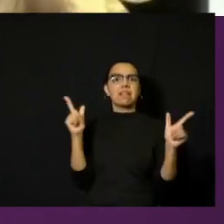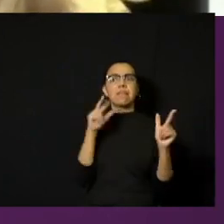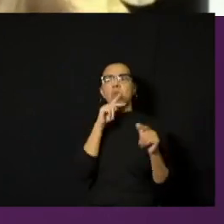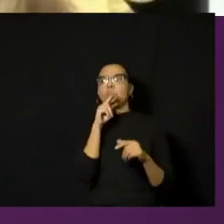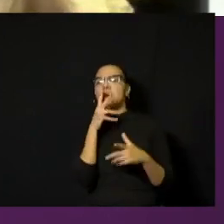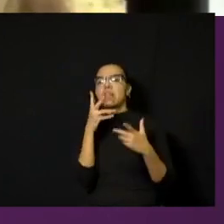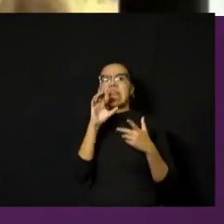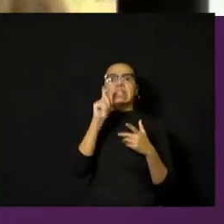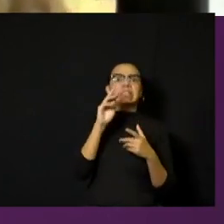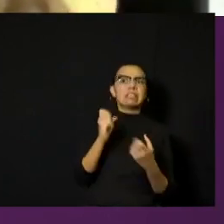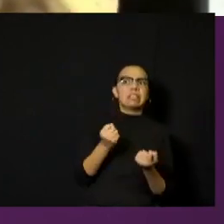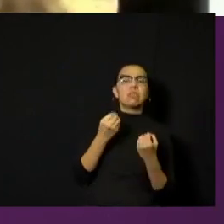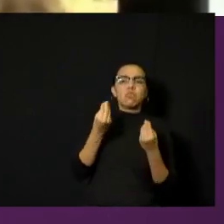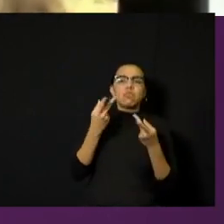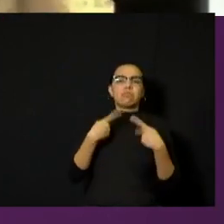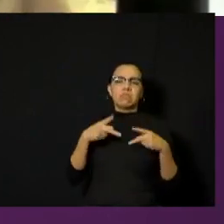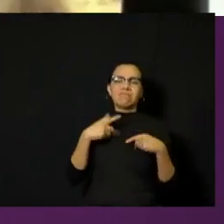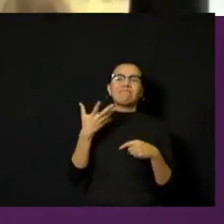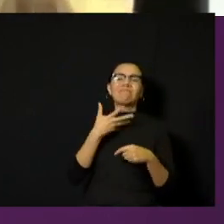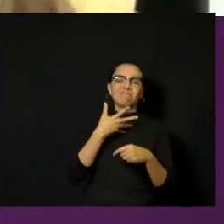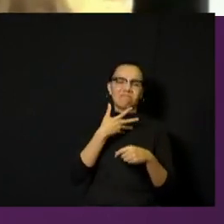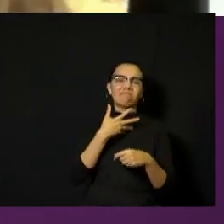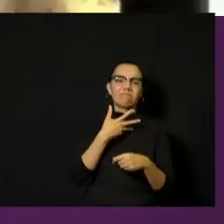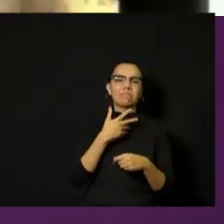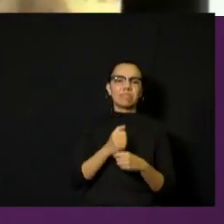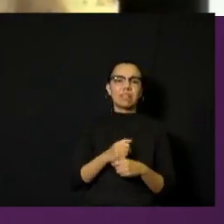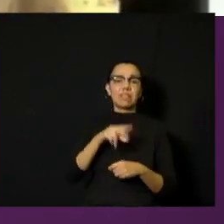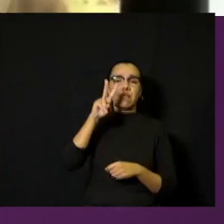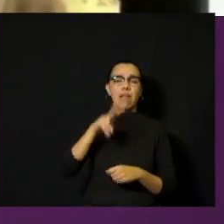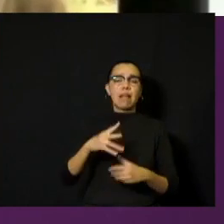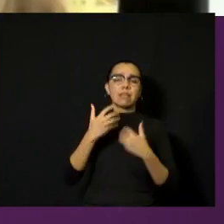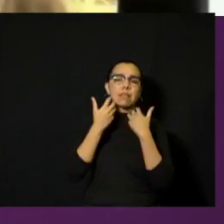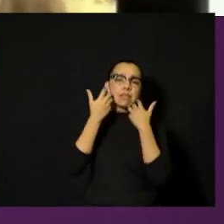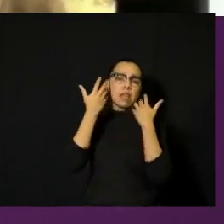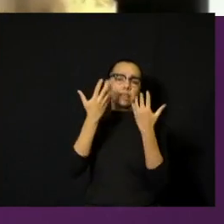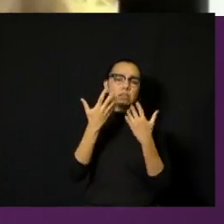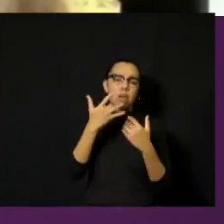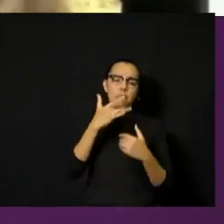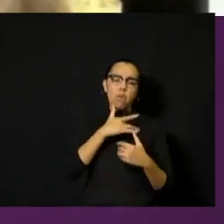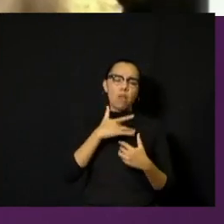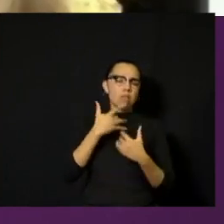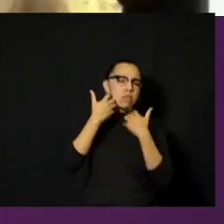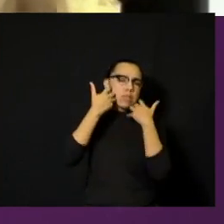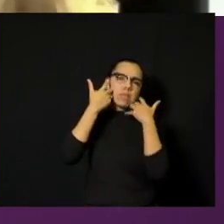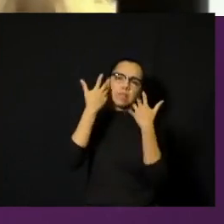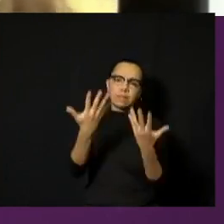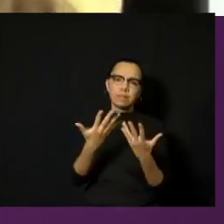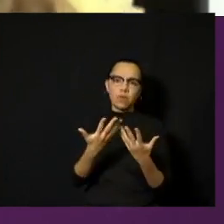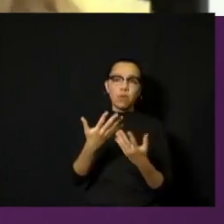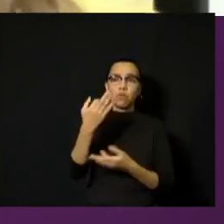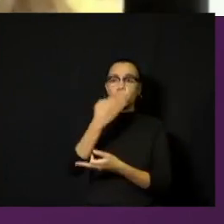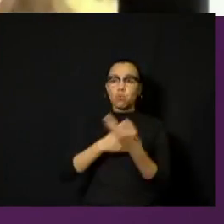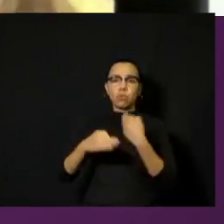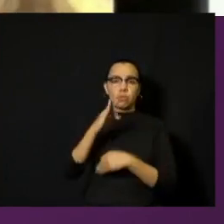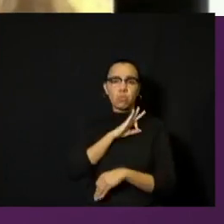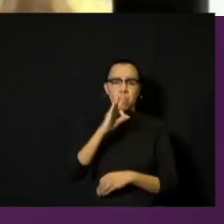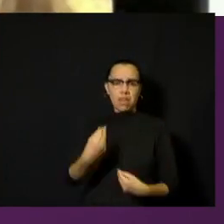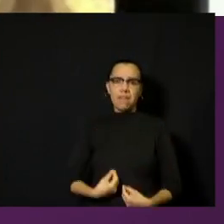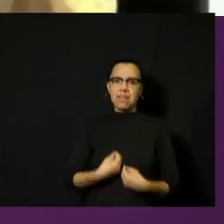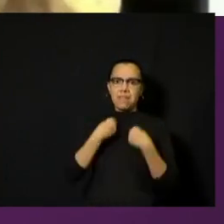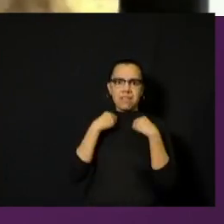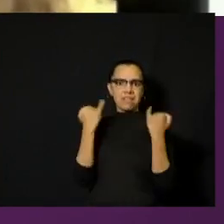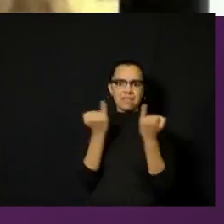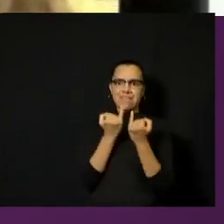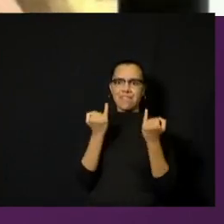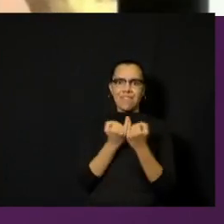situations, the stress many people experience. From the bottom of my heart, I wish all the people who can experience